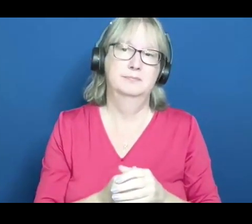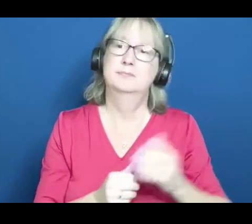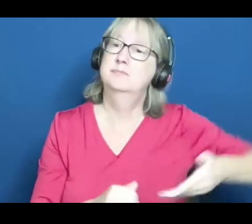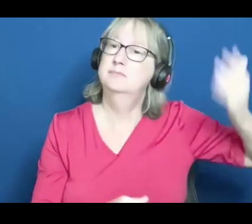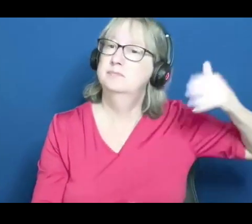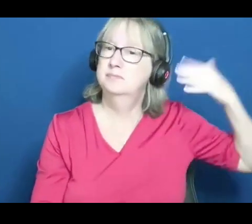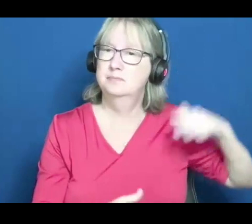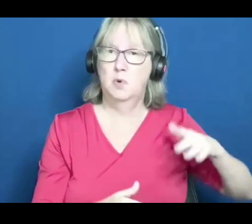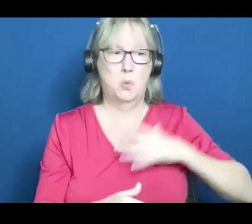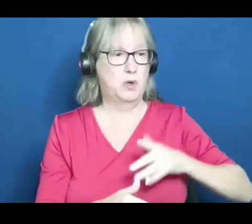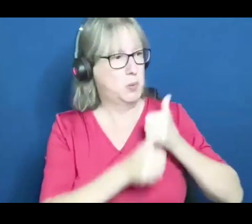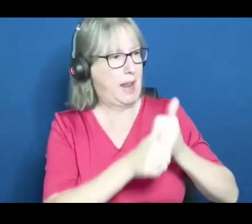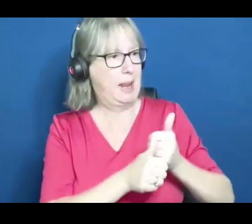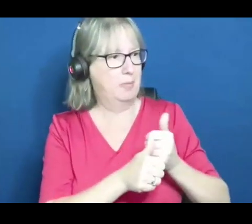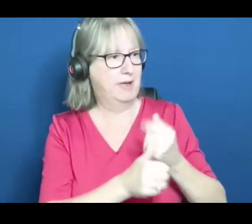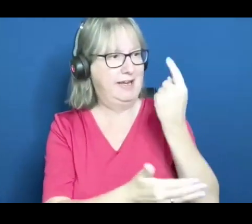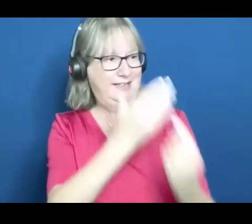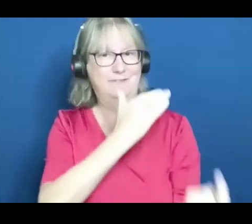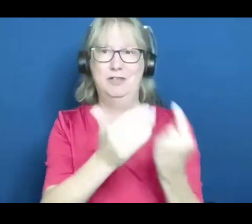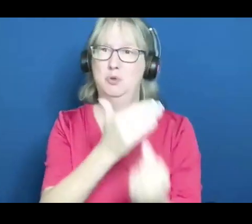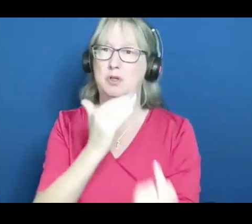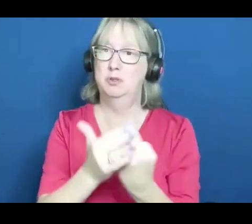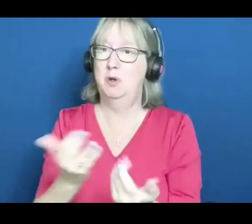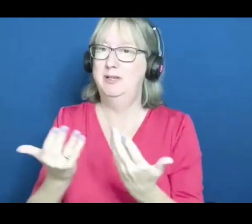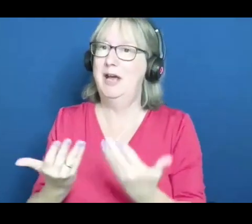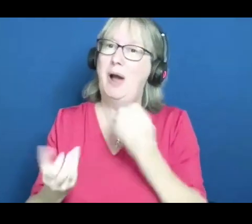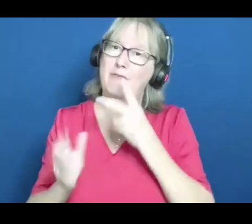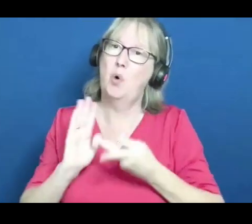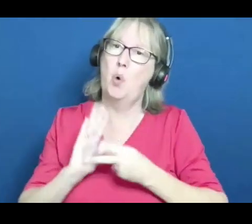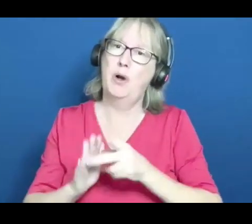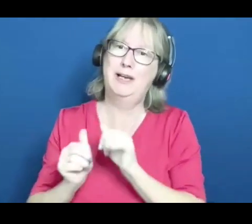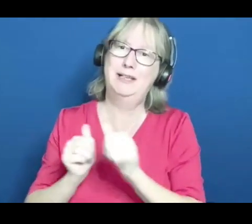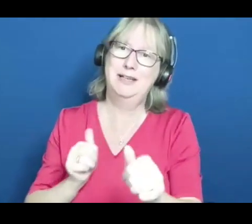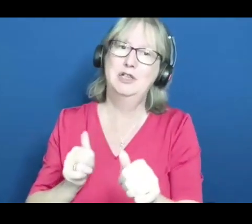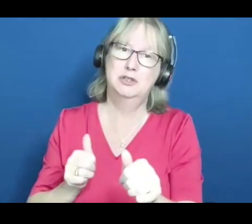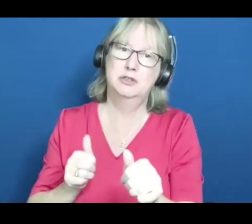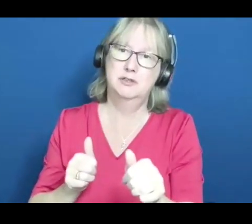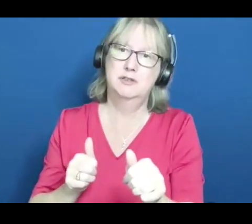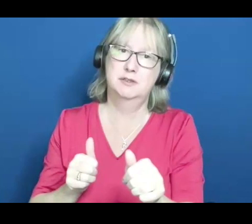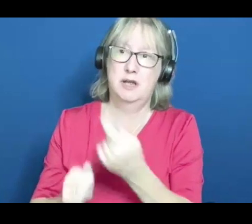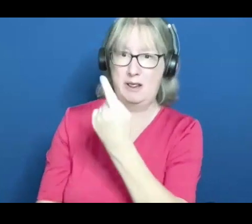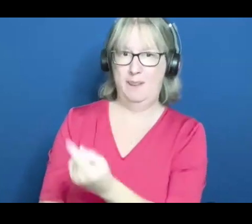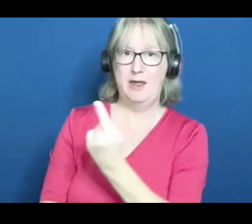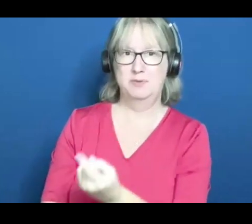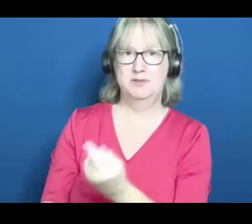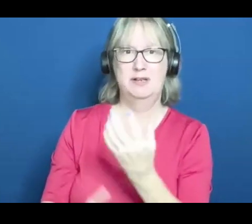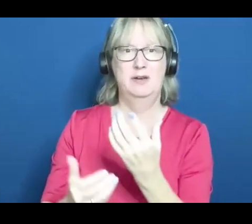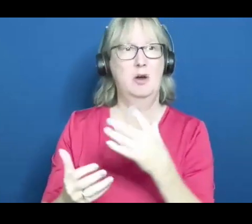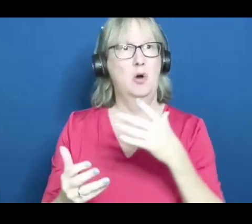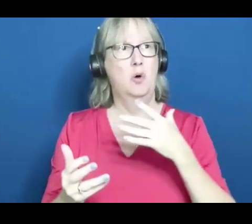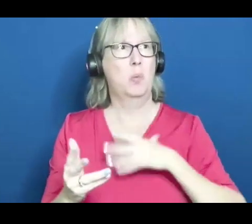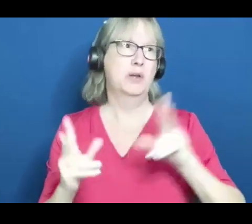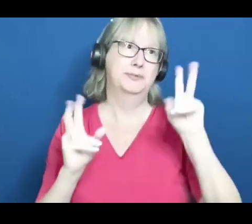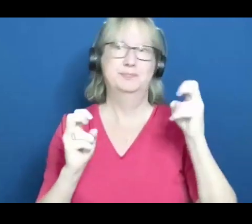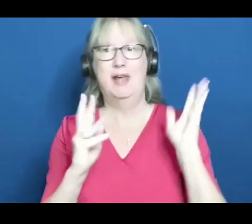helping individuals, but also you've got organizations that have got this this thing about accessibility